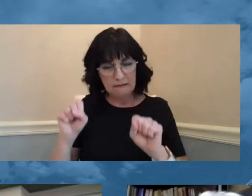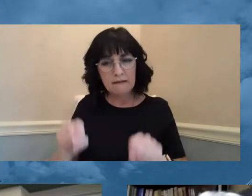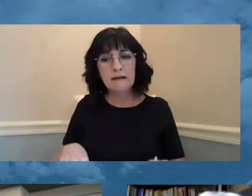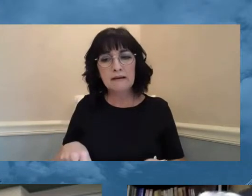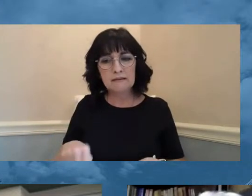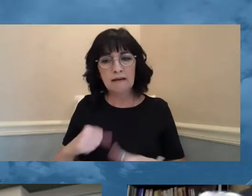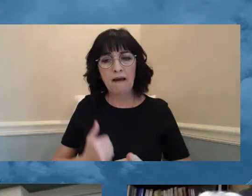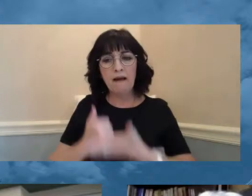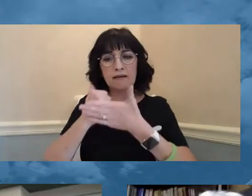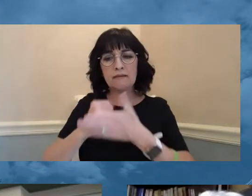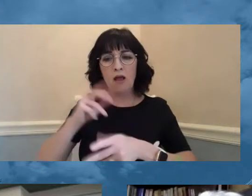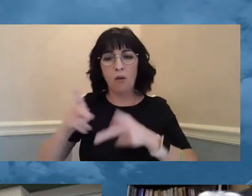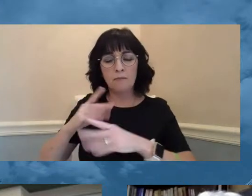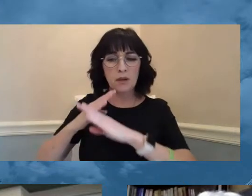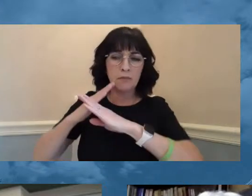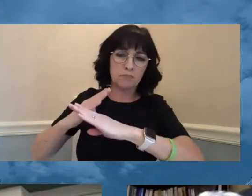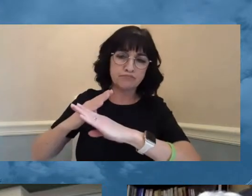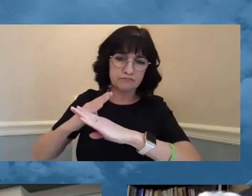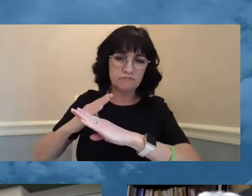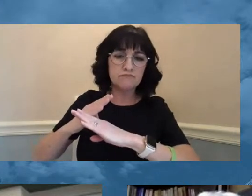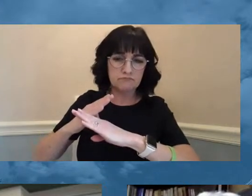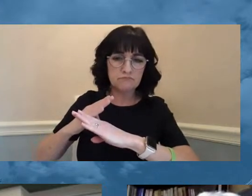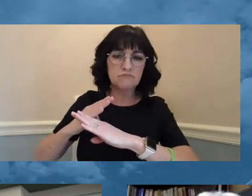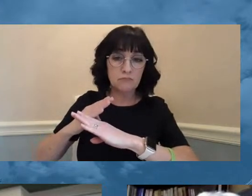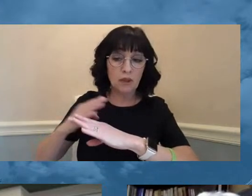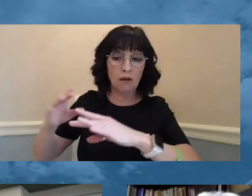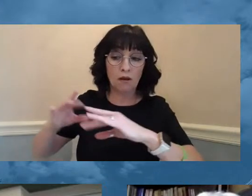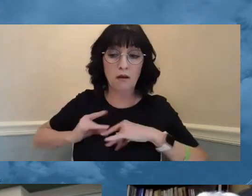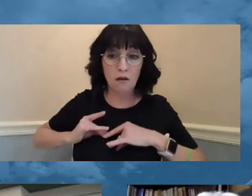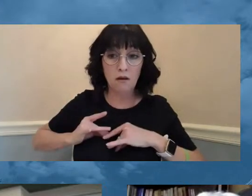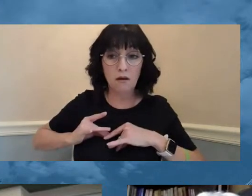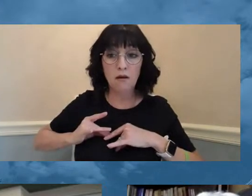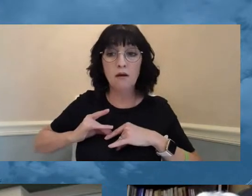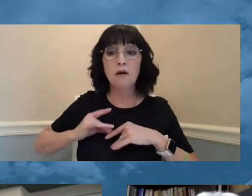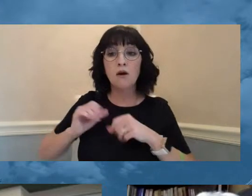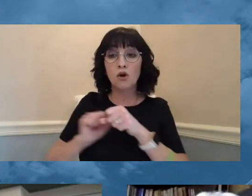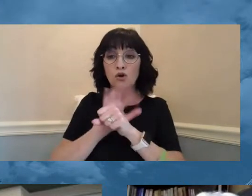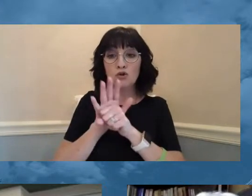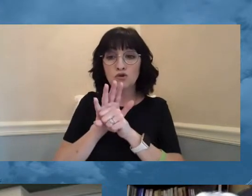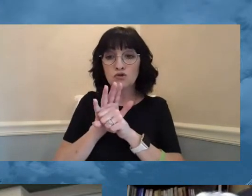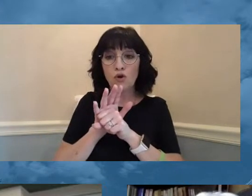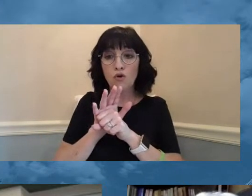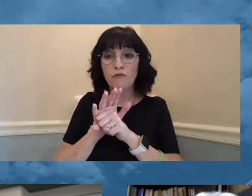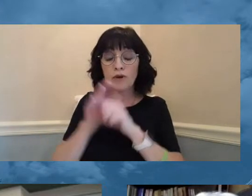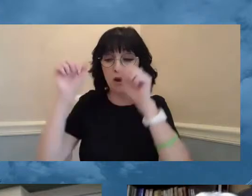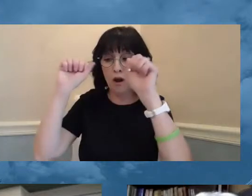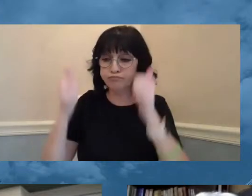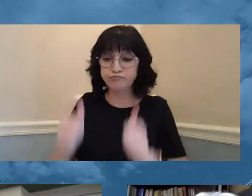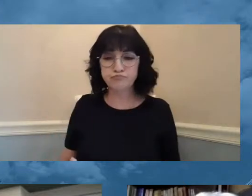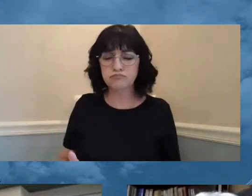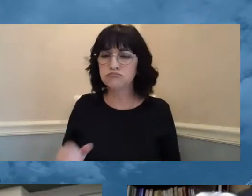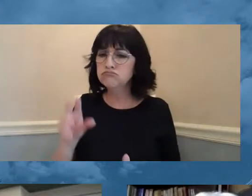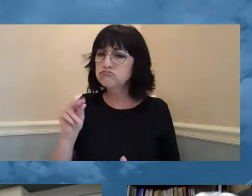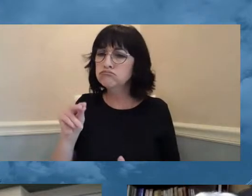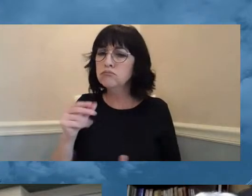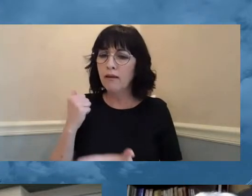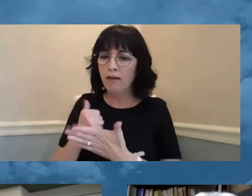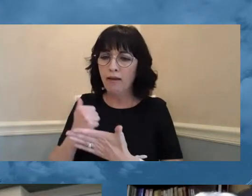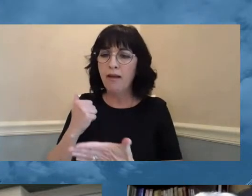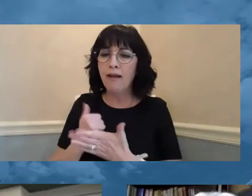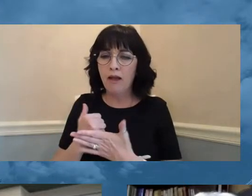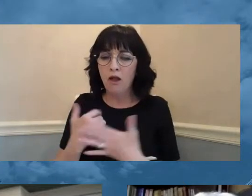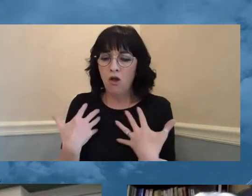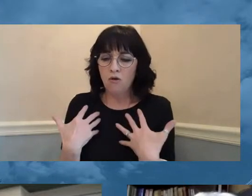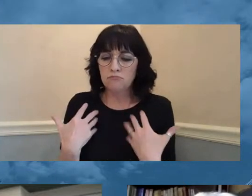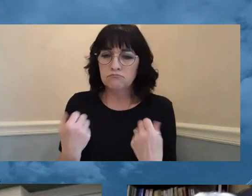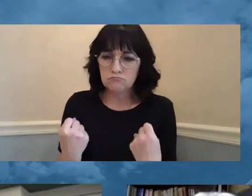place in the pandemic where we've got 3 great vaccines that are available to the public. The Pfizer and Moderna are very